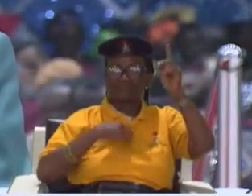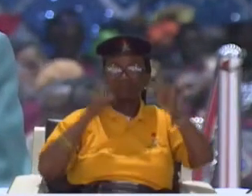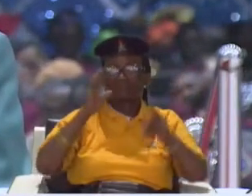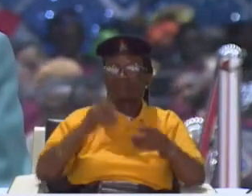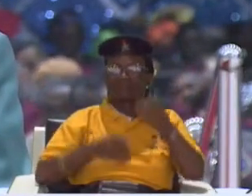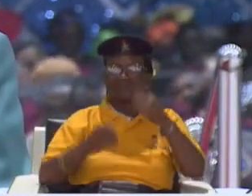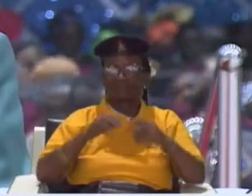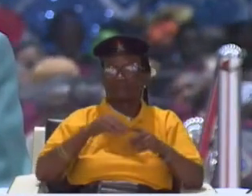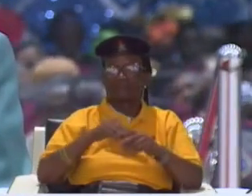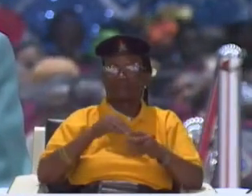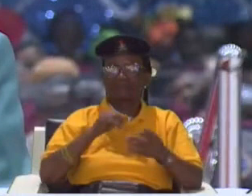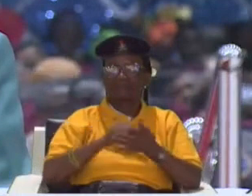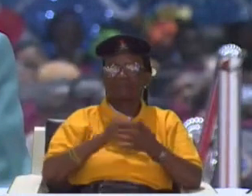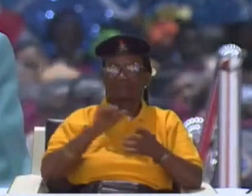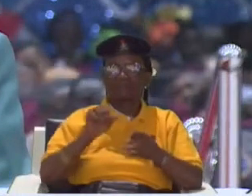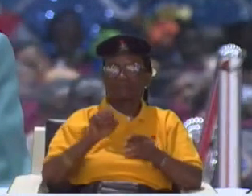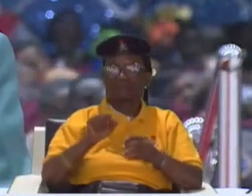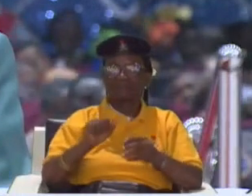an advice.